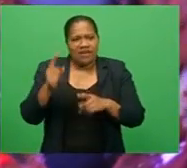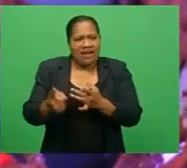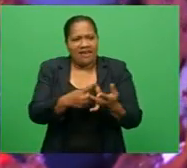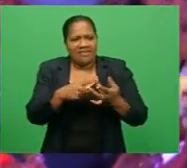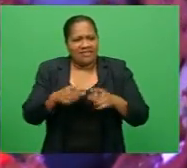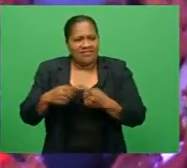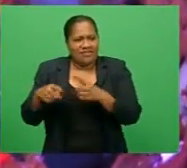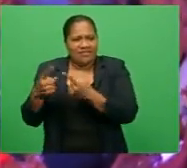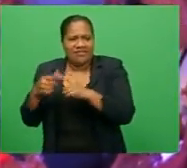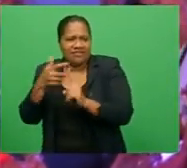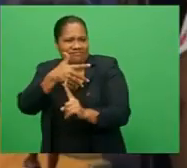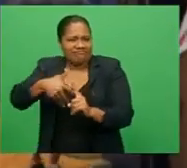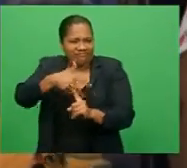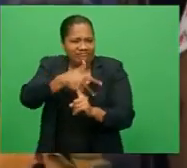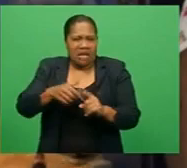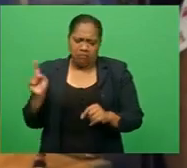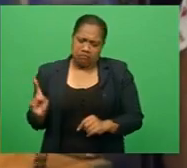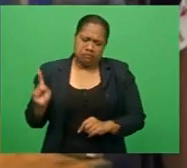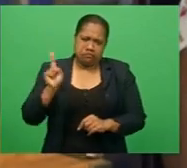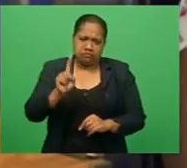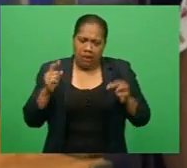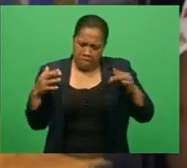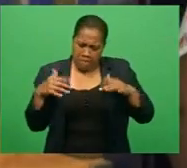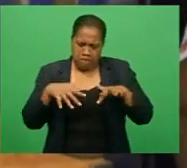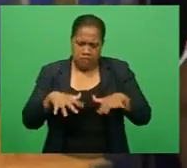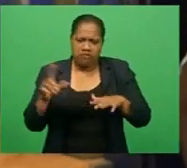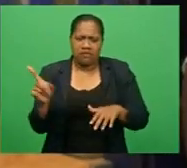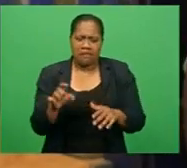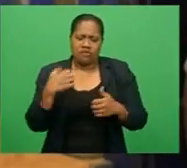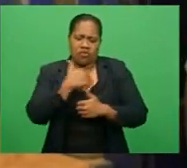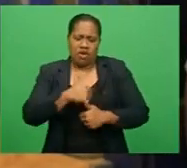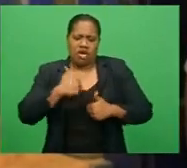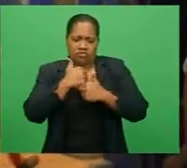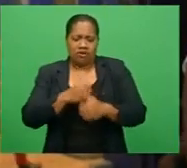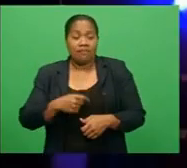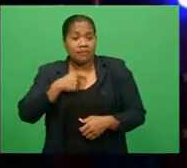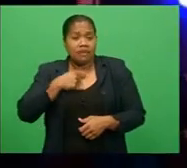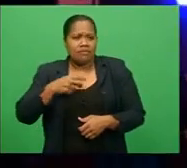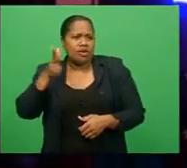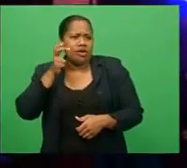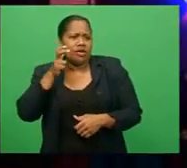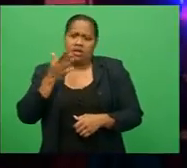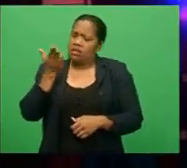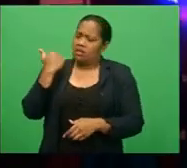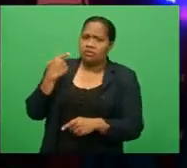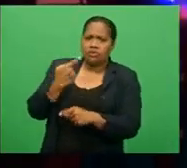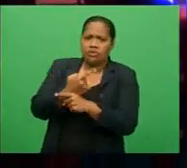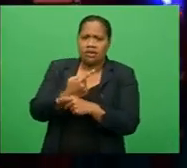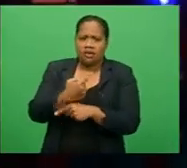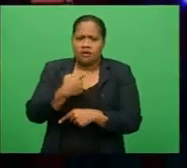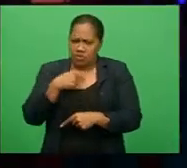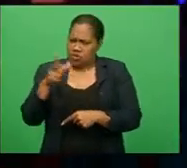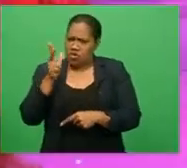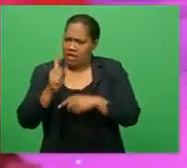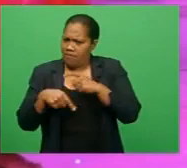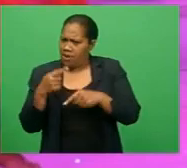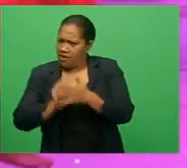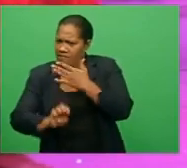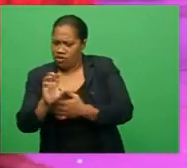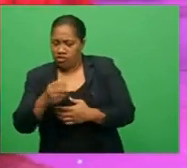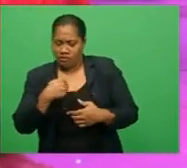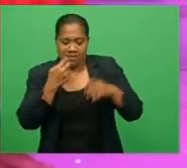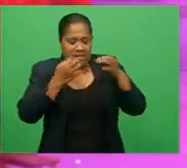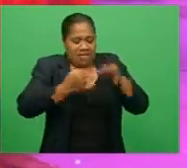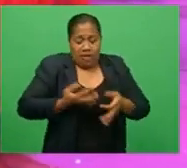enjoy. I heard about this event last week, so I decided to bring my grandchildren to come and